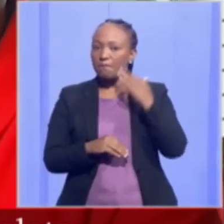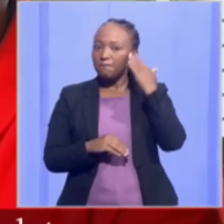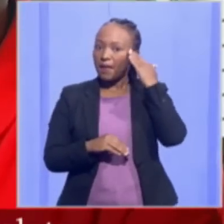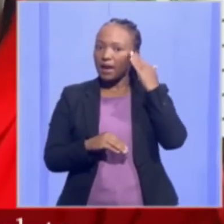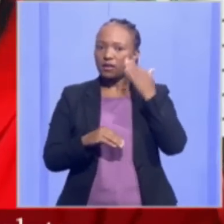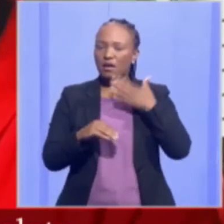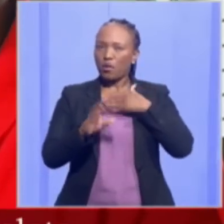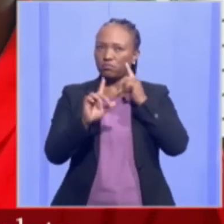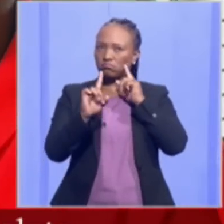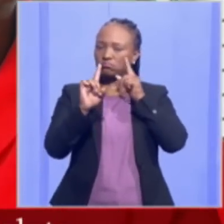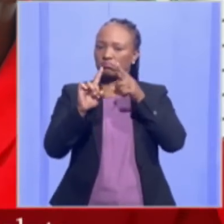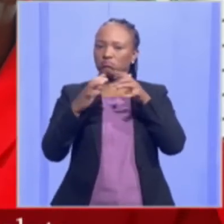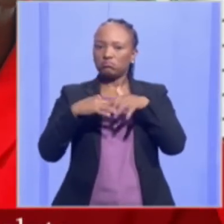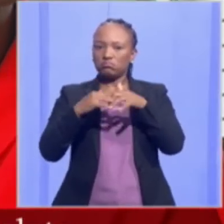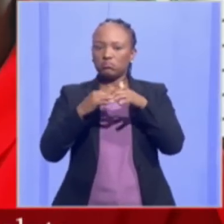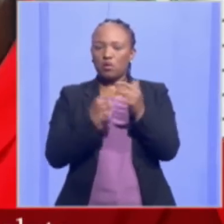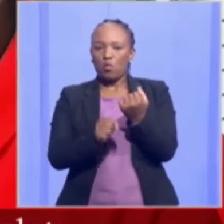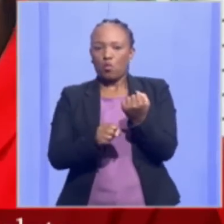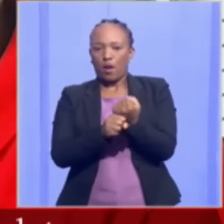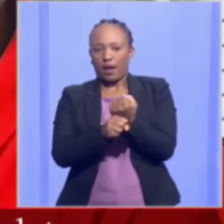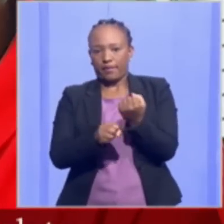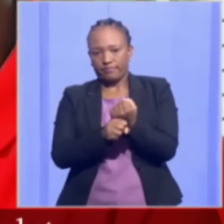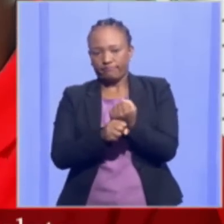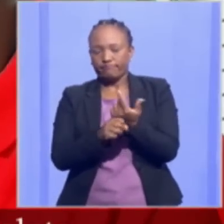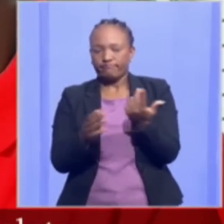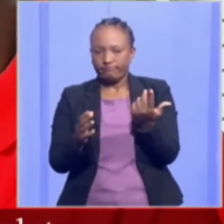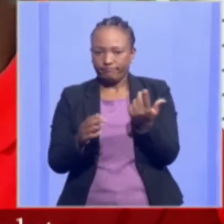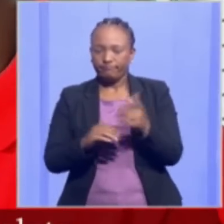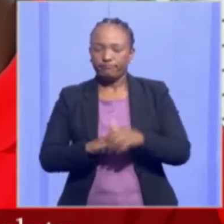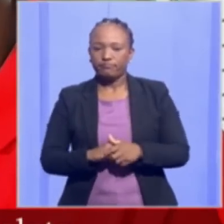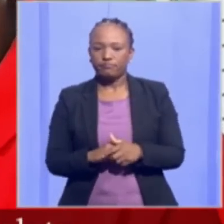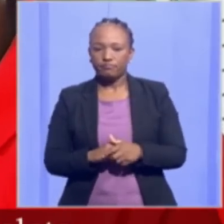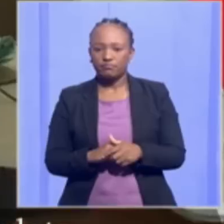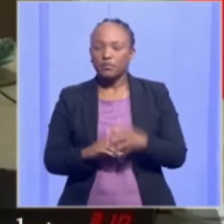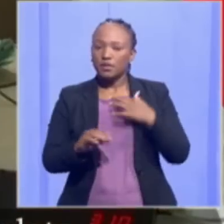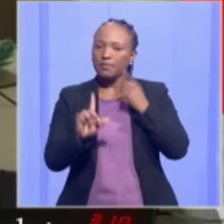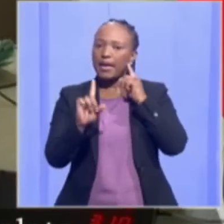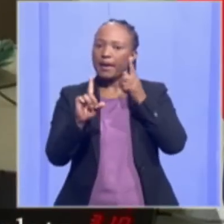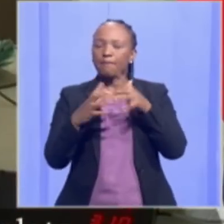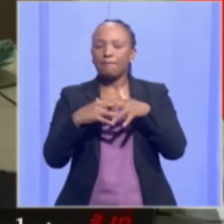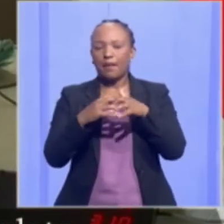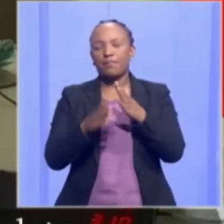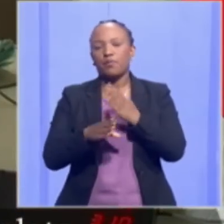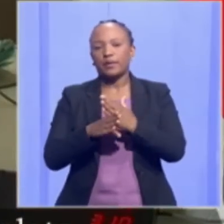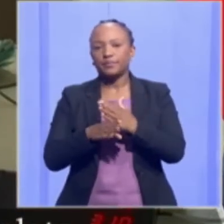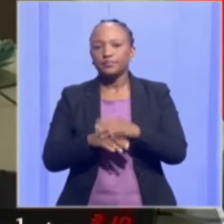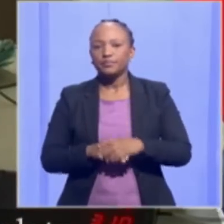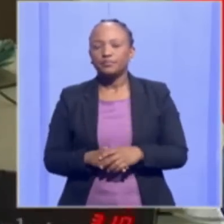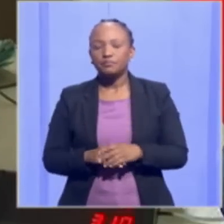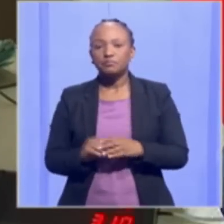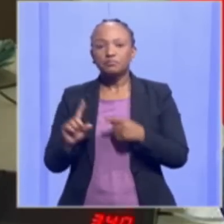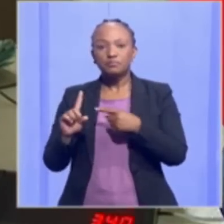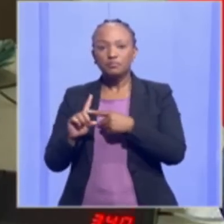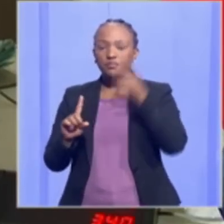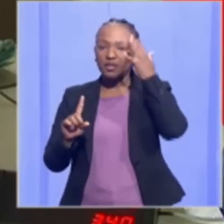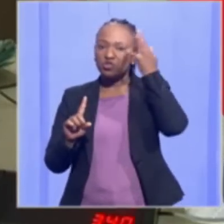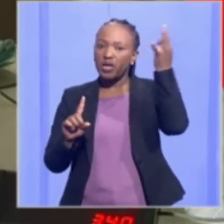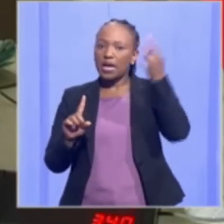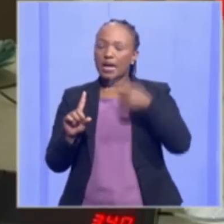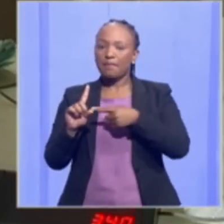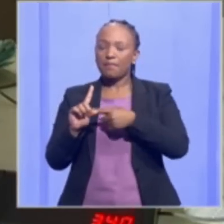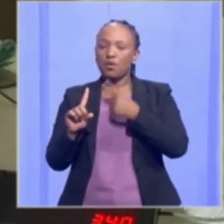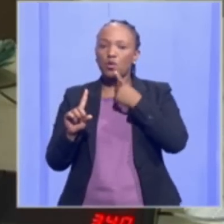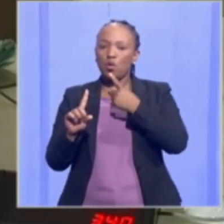I want the new guys to do what I'm doing. That's my aim. Chisimba ore ona le toro e kgolo ka